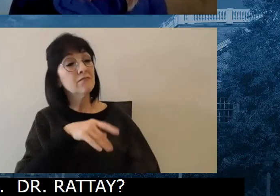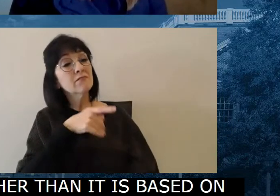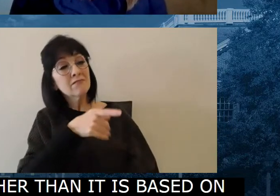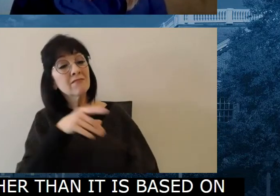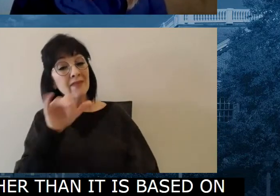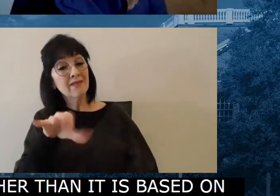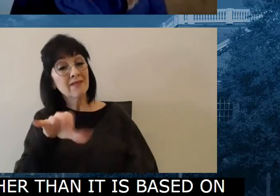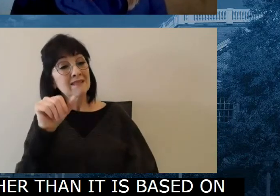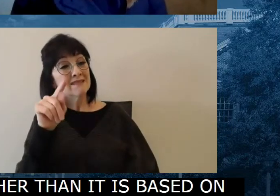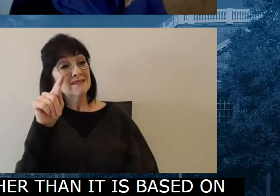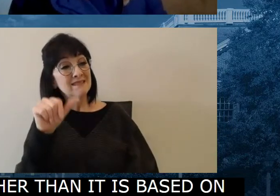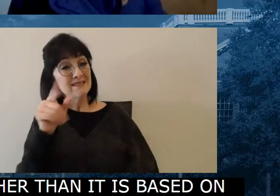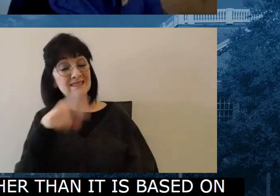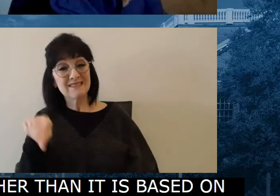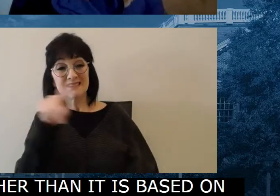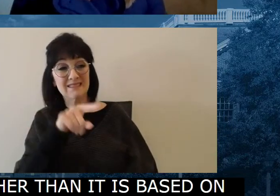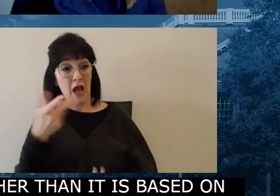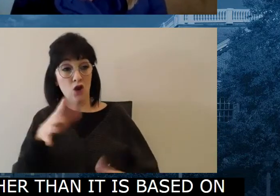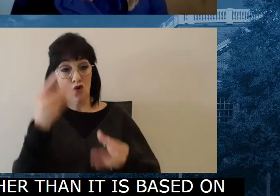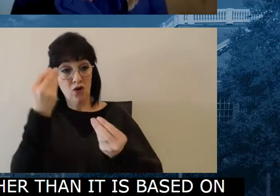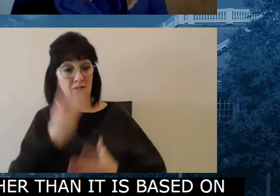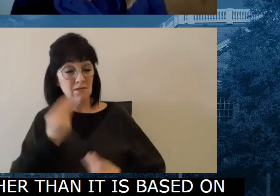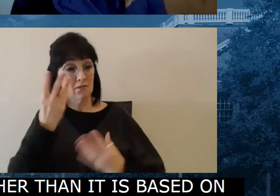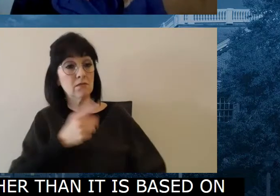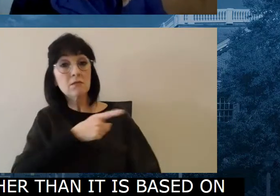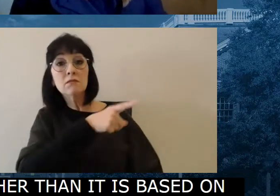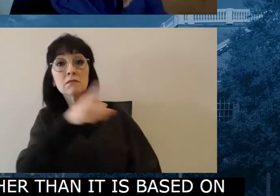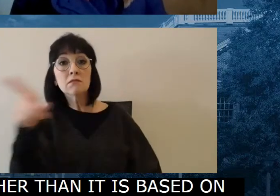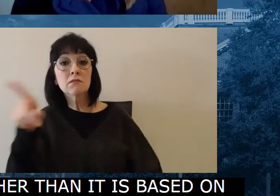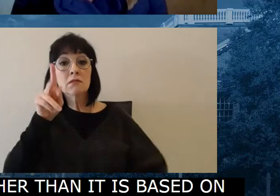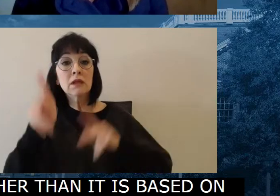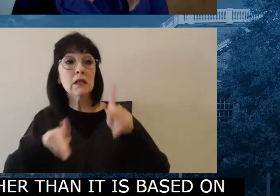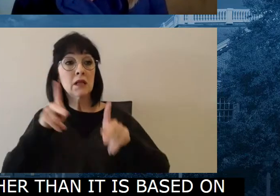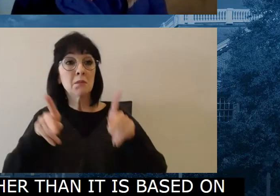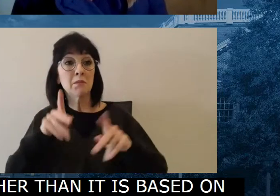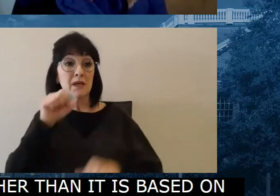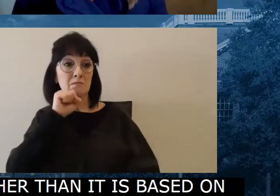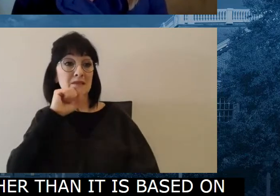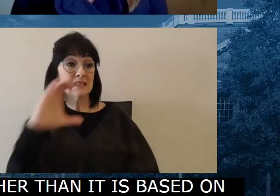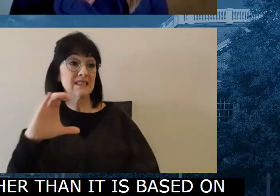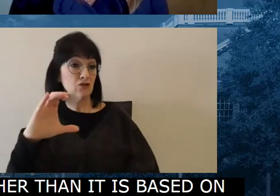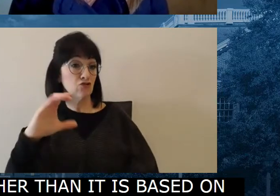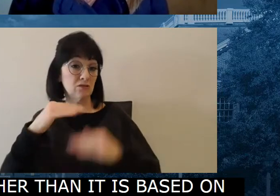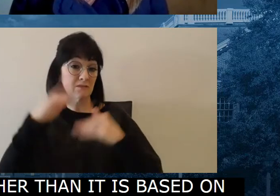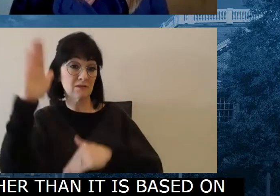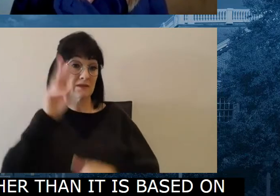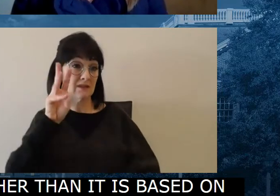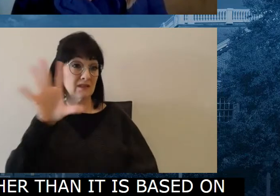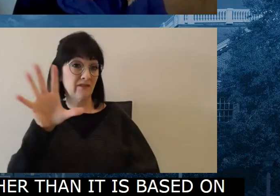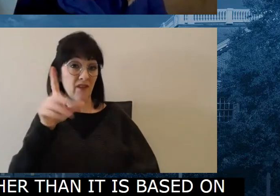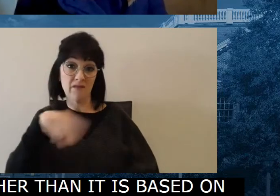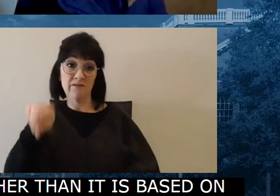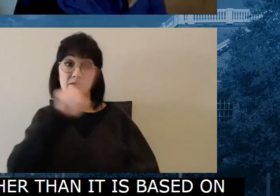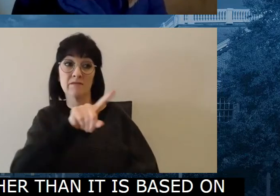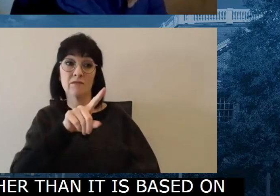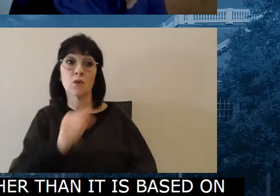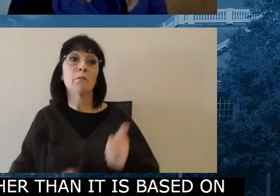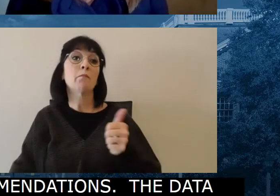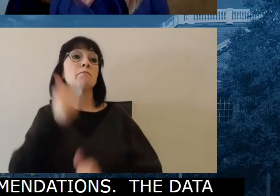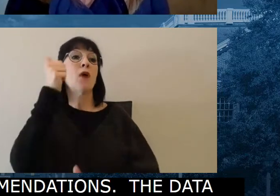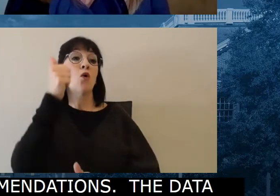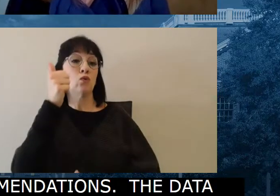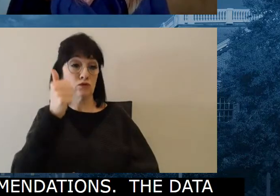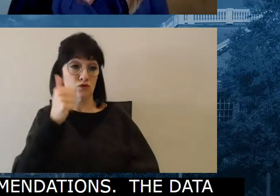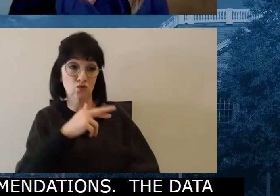very much show us that those who are 65 and up are at the greatest risk of death and hospitalization. Even those younger